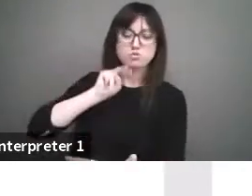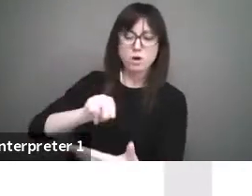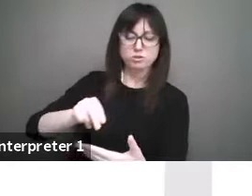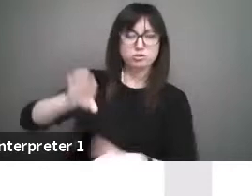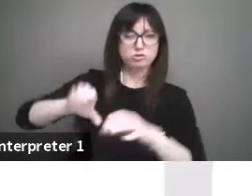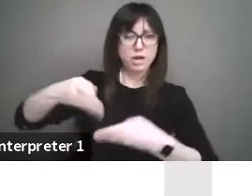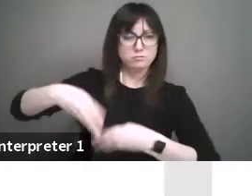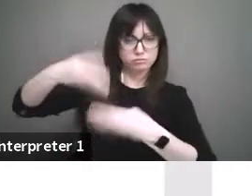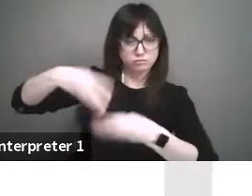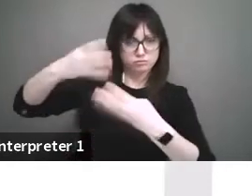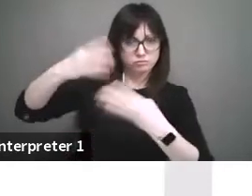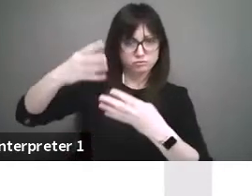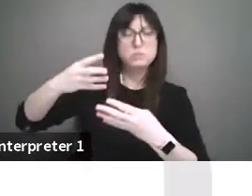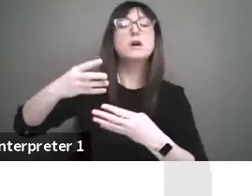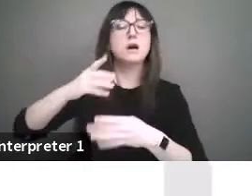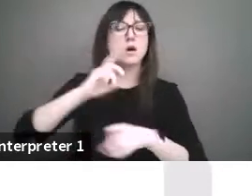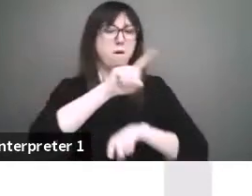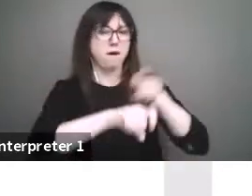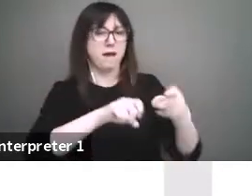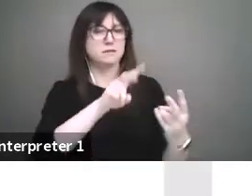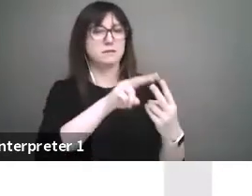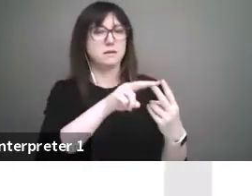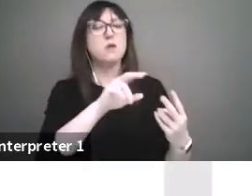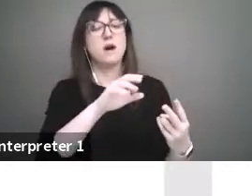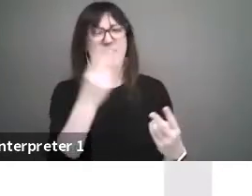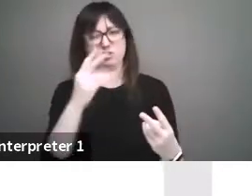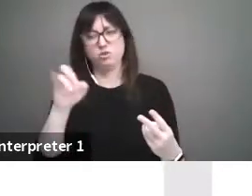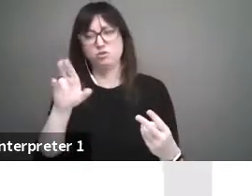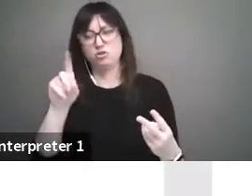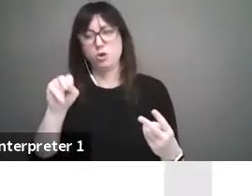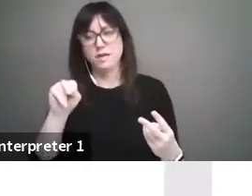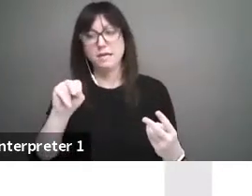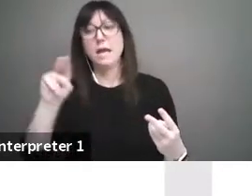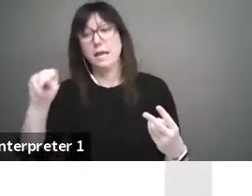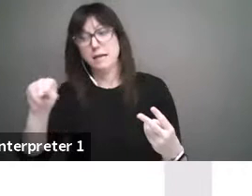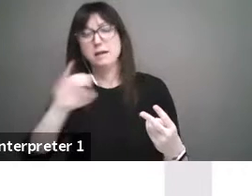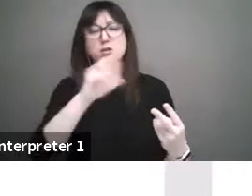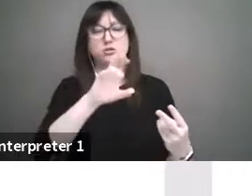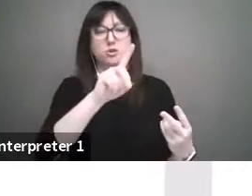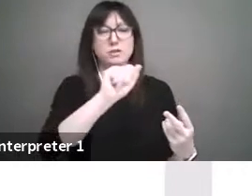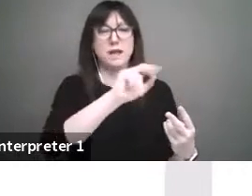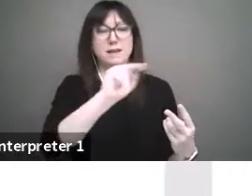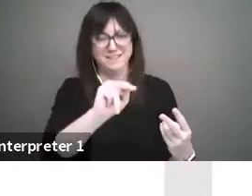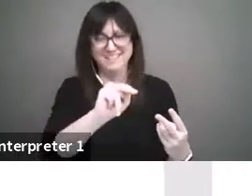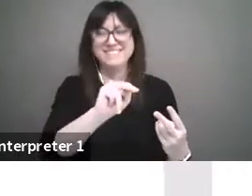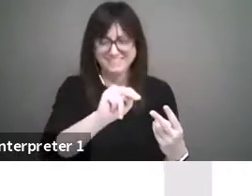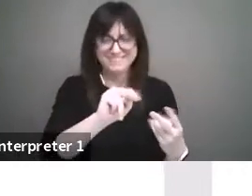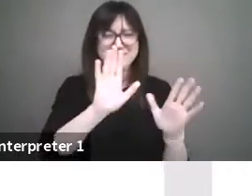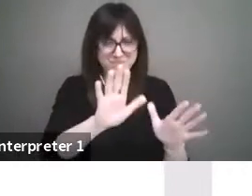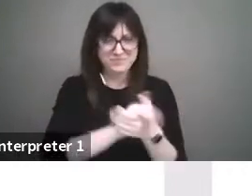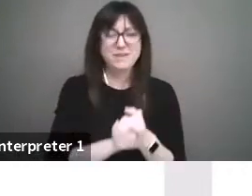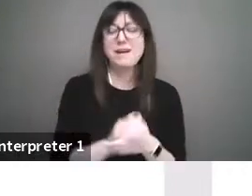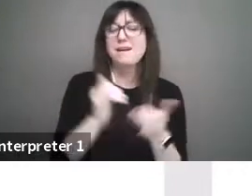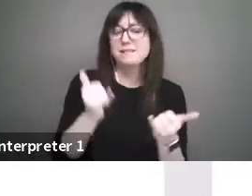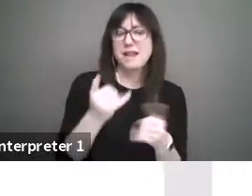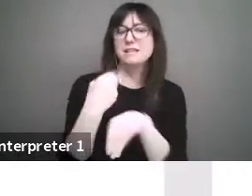pose the questions to Jacob and Jordan, the one and Jordan from Vidyard, when we have a moment to do so. Today's session